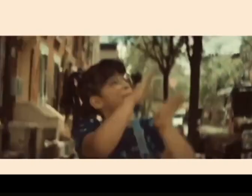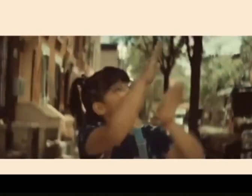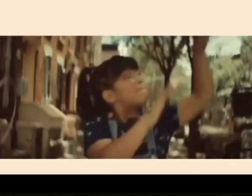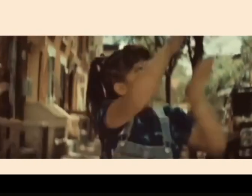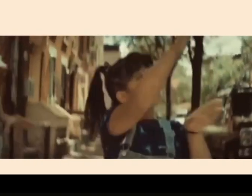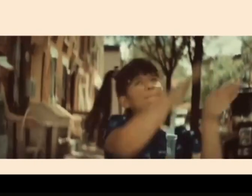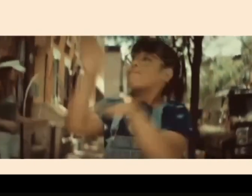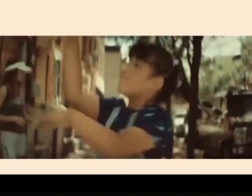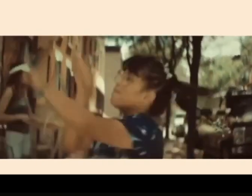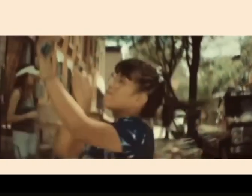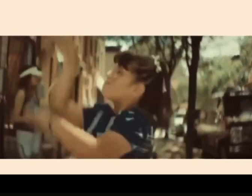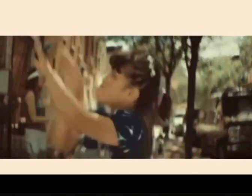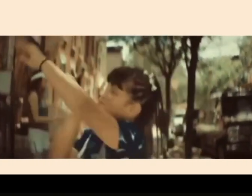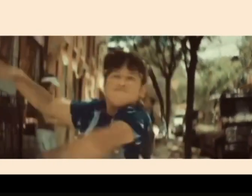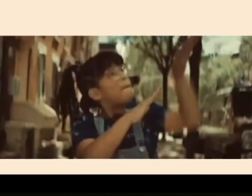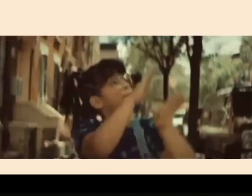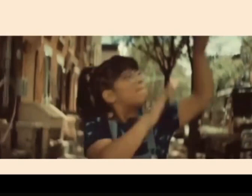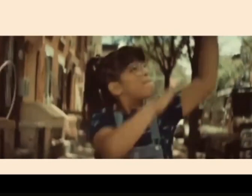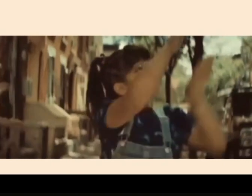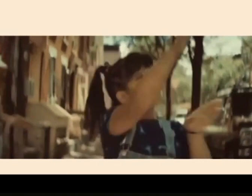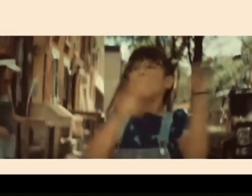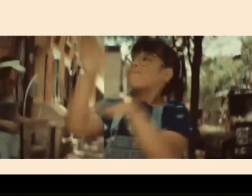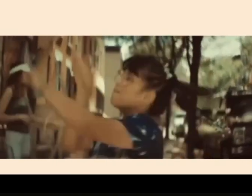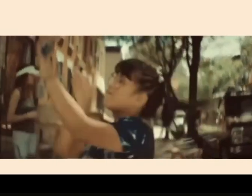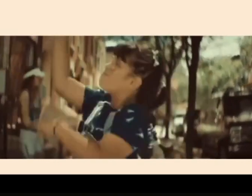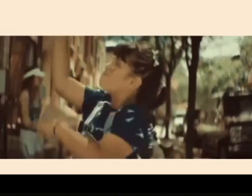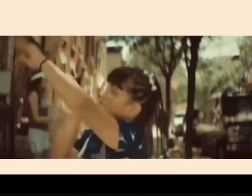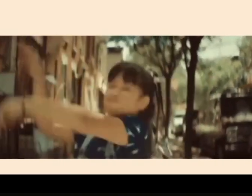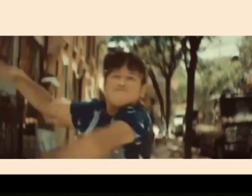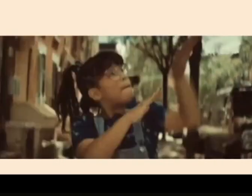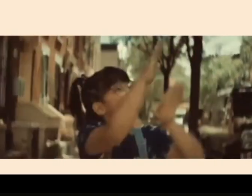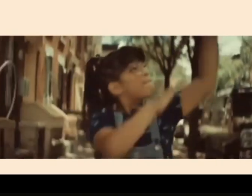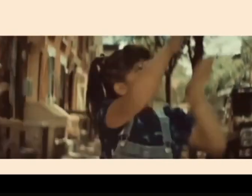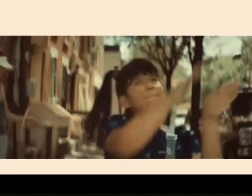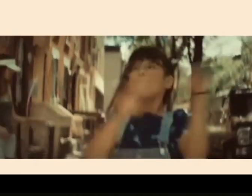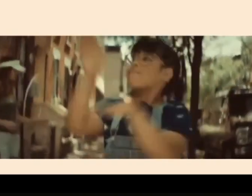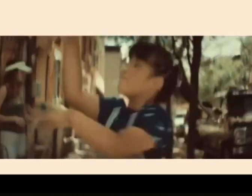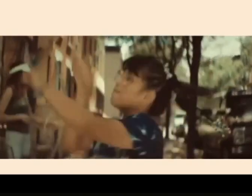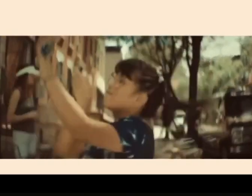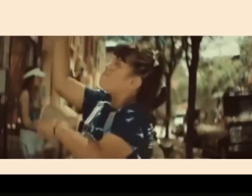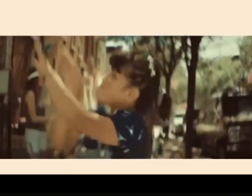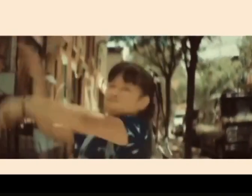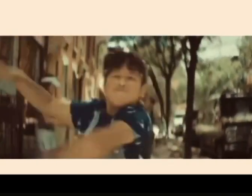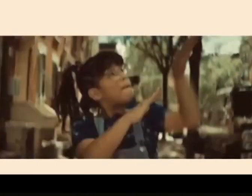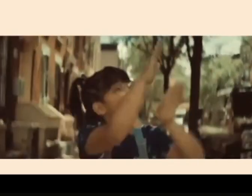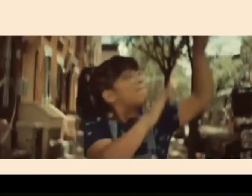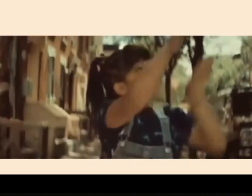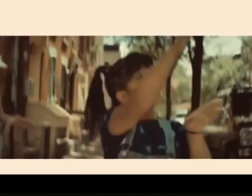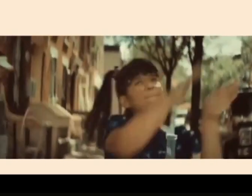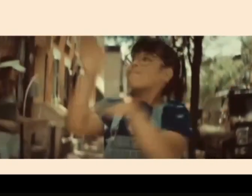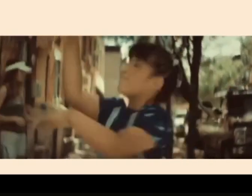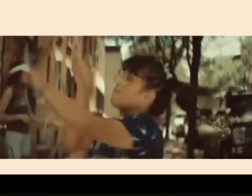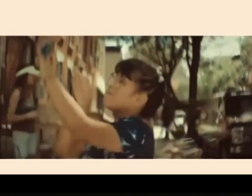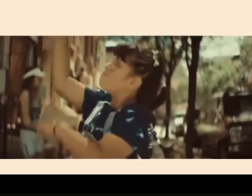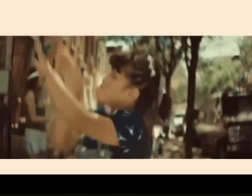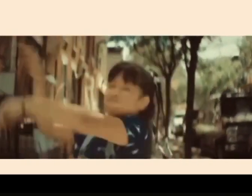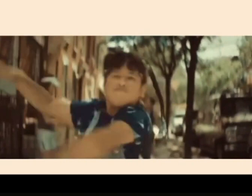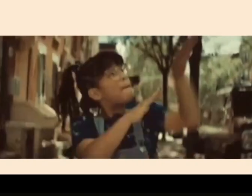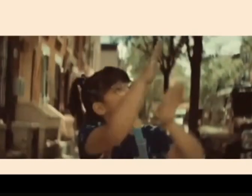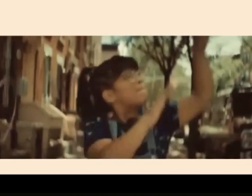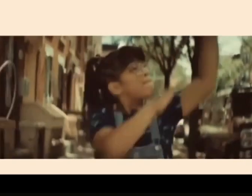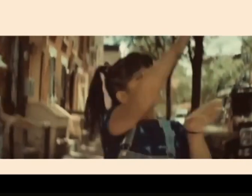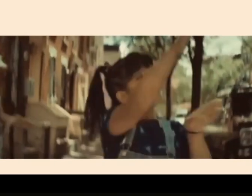explore your identities and how? For instance, I am from New York. I come from New York. I'm